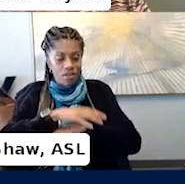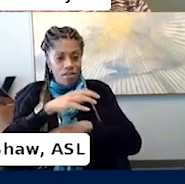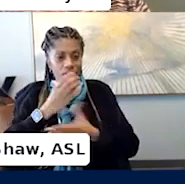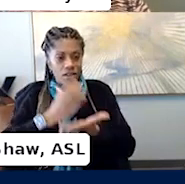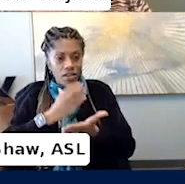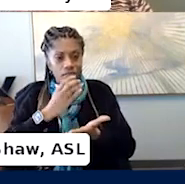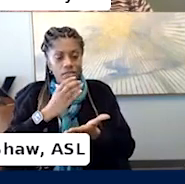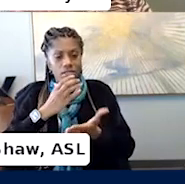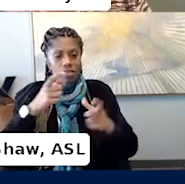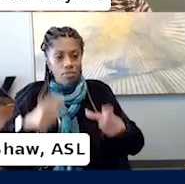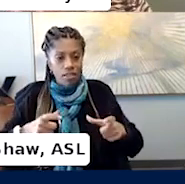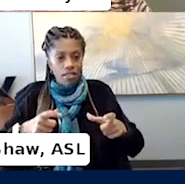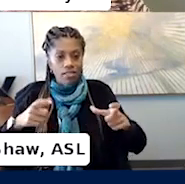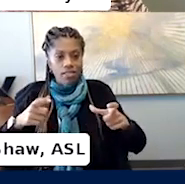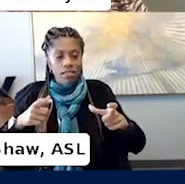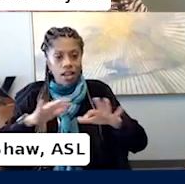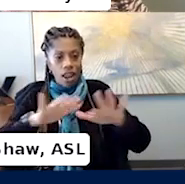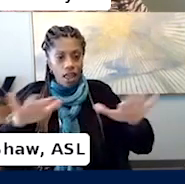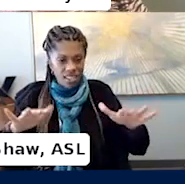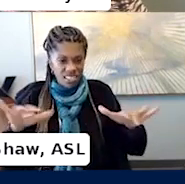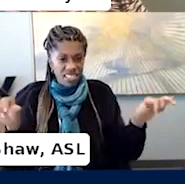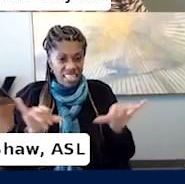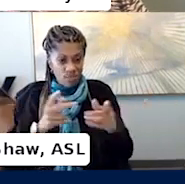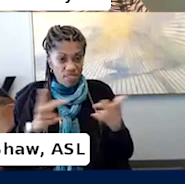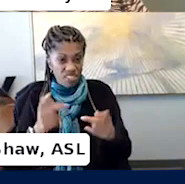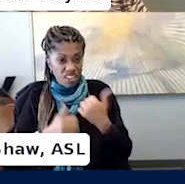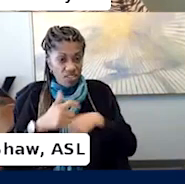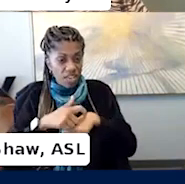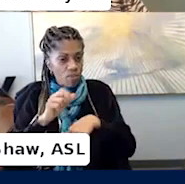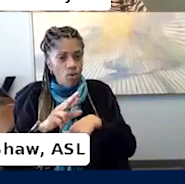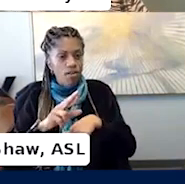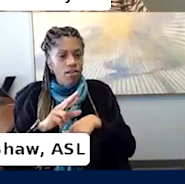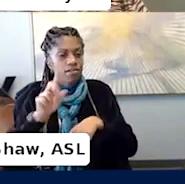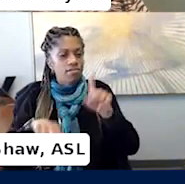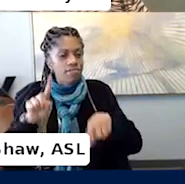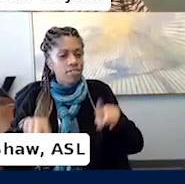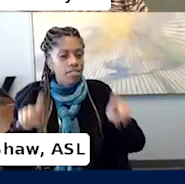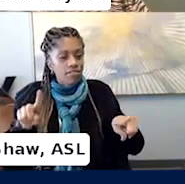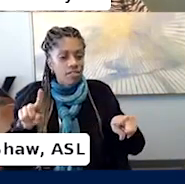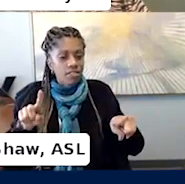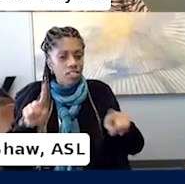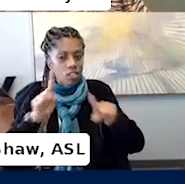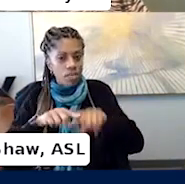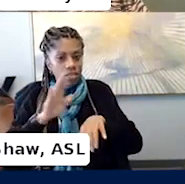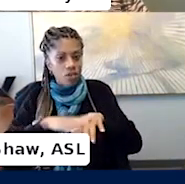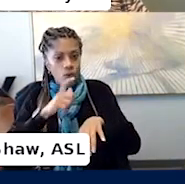our own organizations, but culturally. And I think that it's extremely important for us to be mindful of